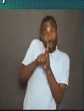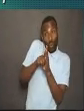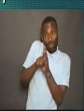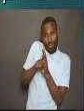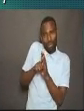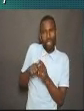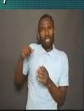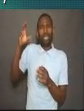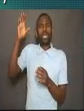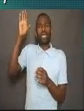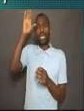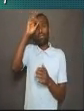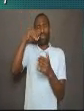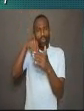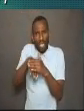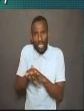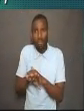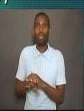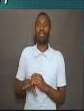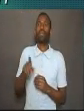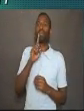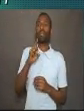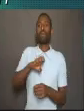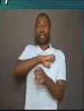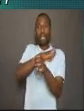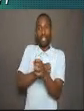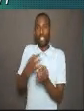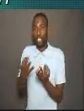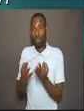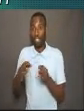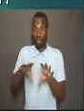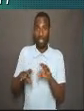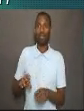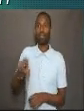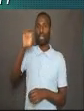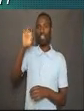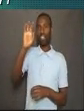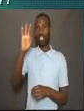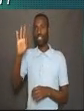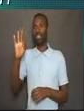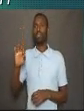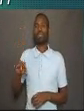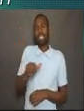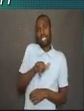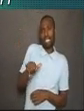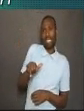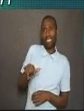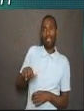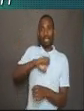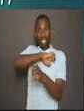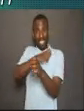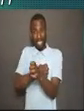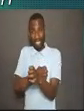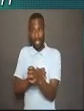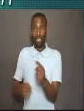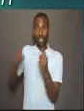of conservation of energy, we can express the efficiency in terms of energy to